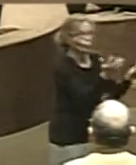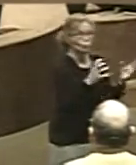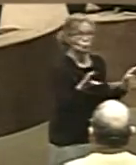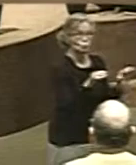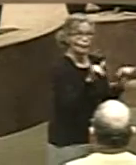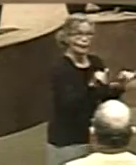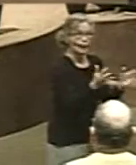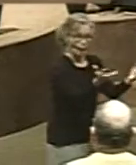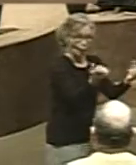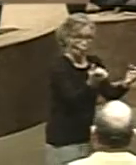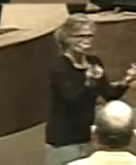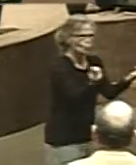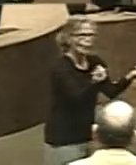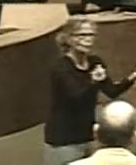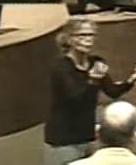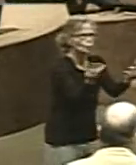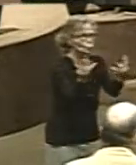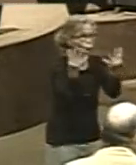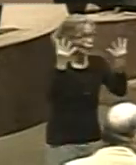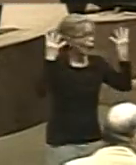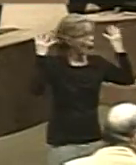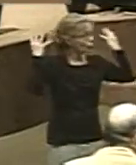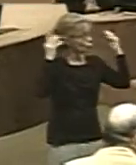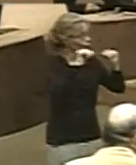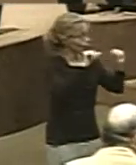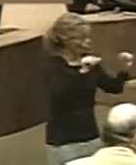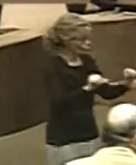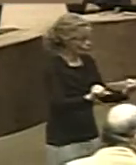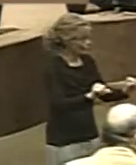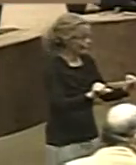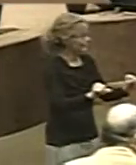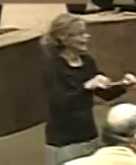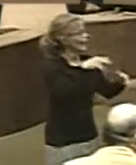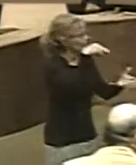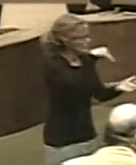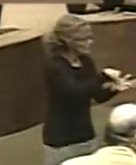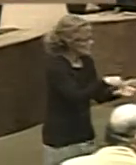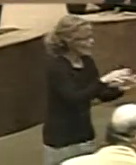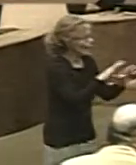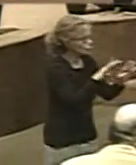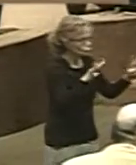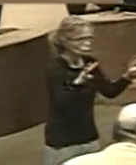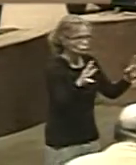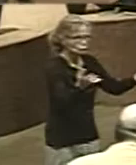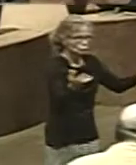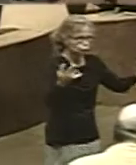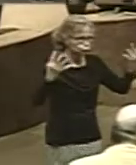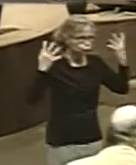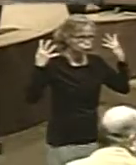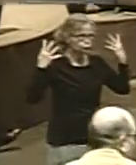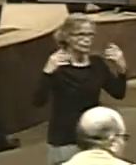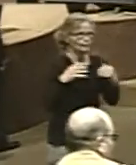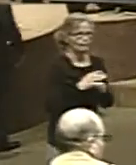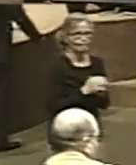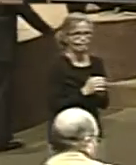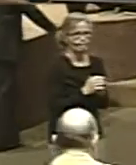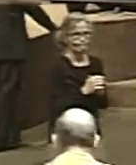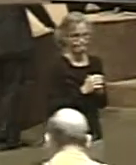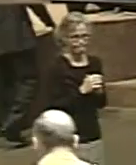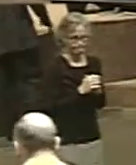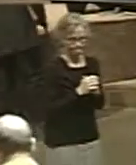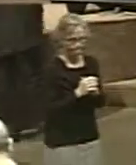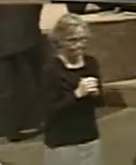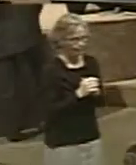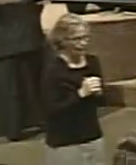want you to jump out of your pew real fast and come as quick as you can and stand tightly across this altar. And when you get here, I want you to